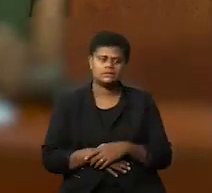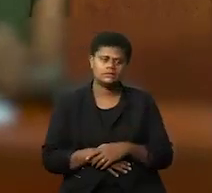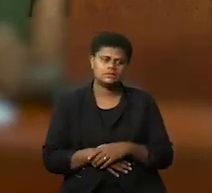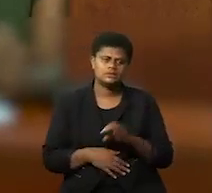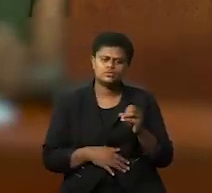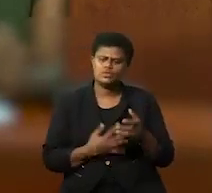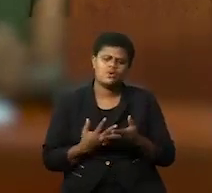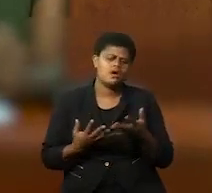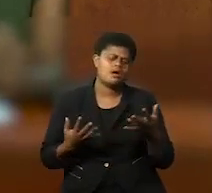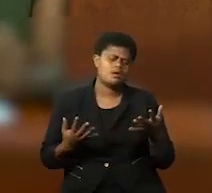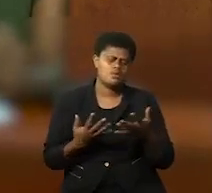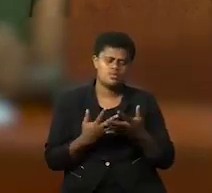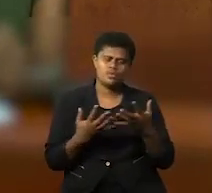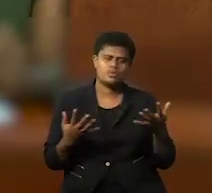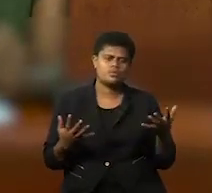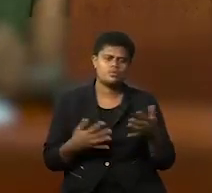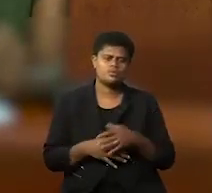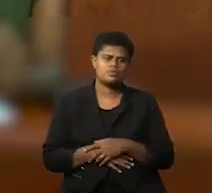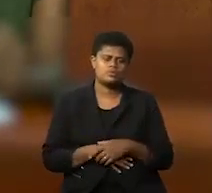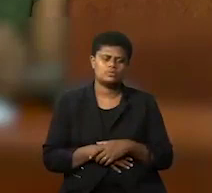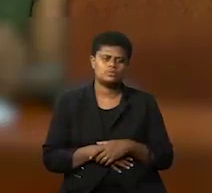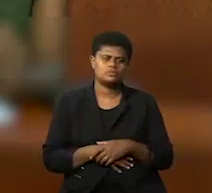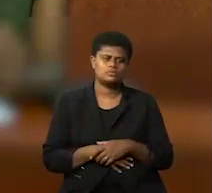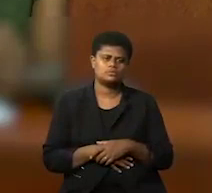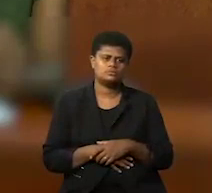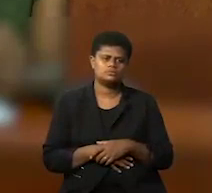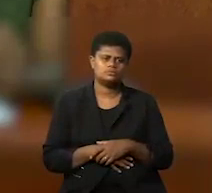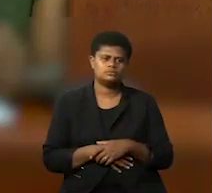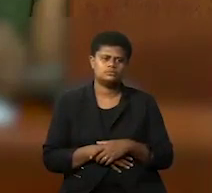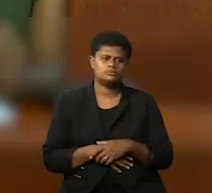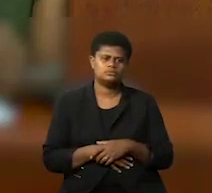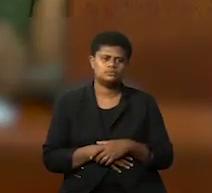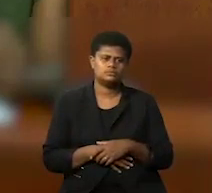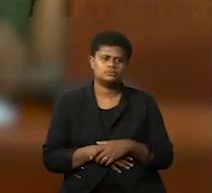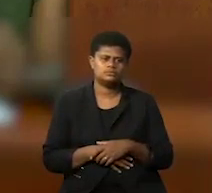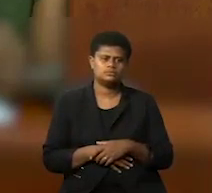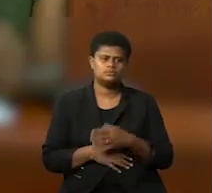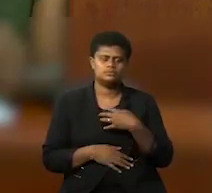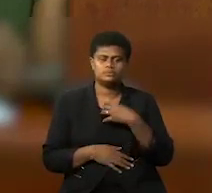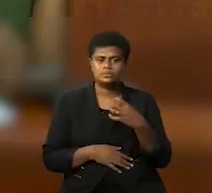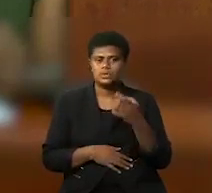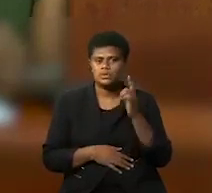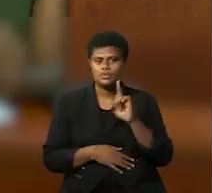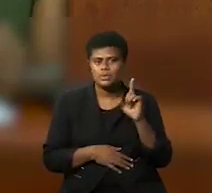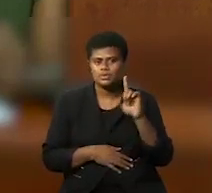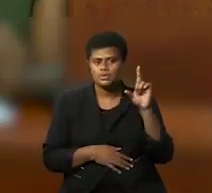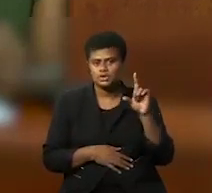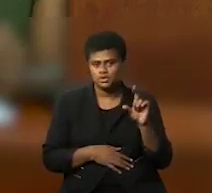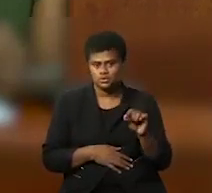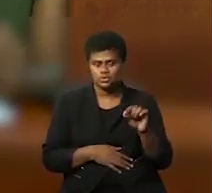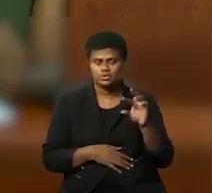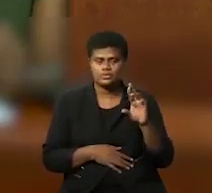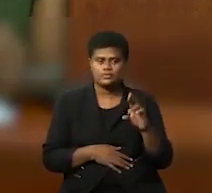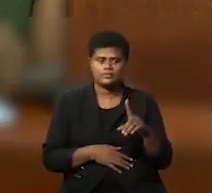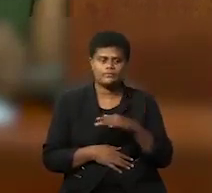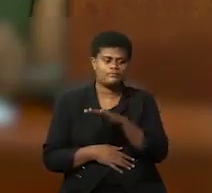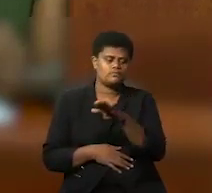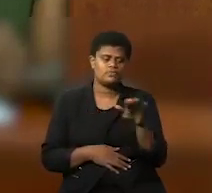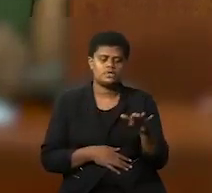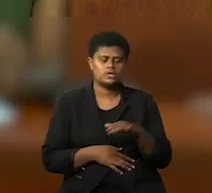to become part of God's unshakable kingdom is more in what we do for